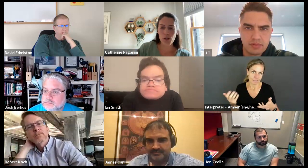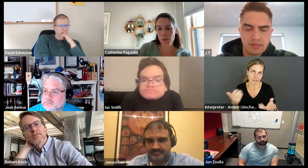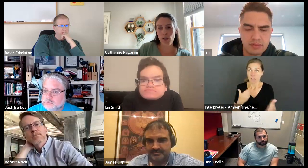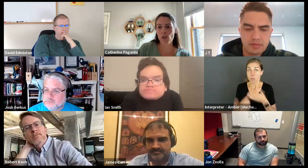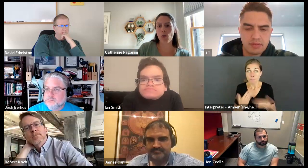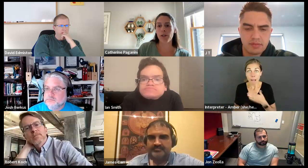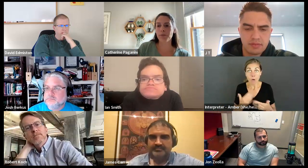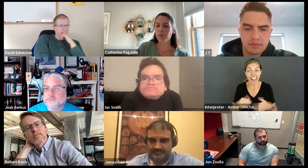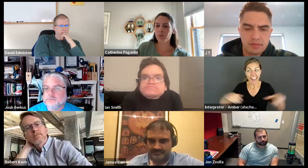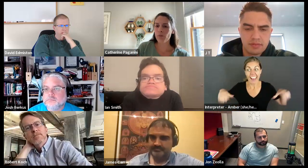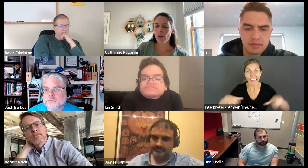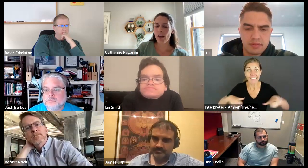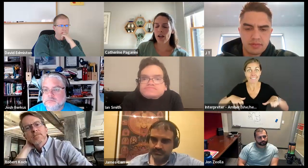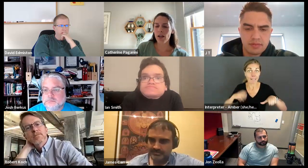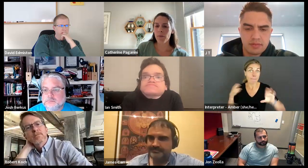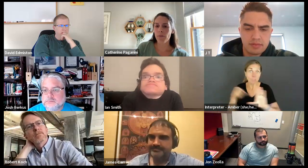active contributors or